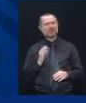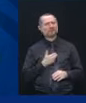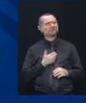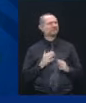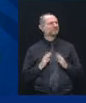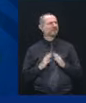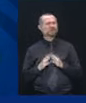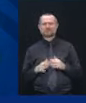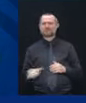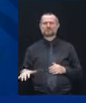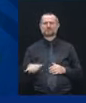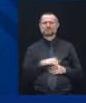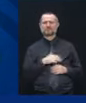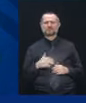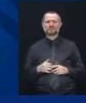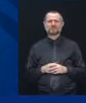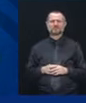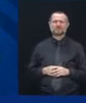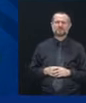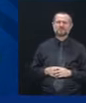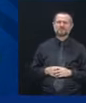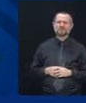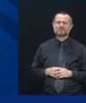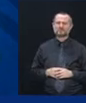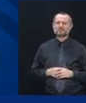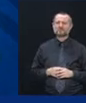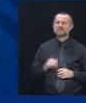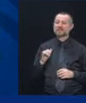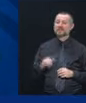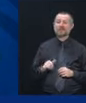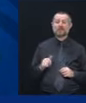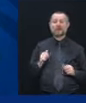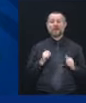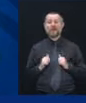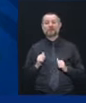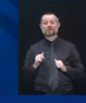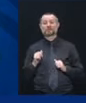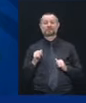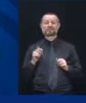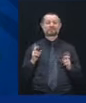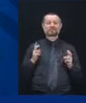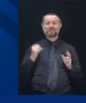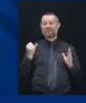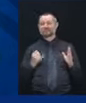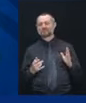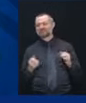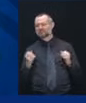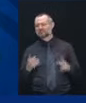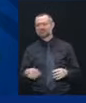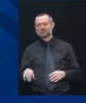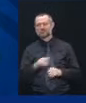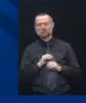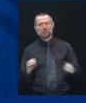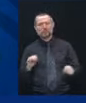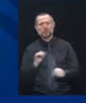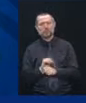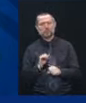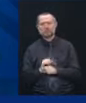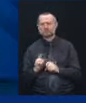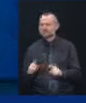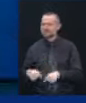survive. The arts industry workers, many of them have been out of work since